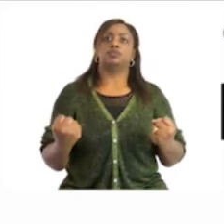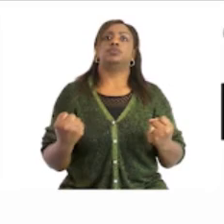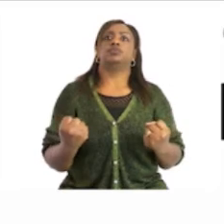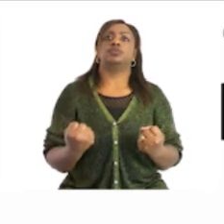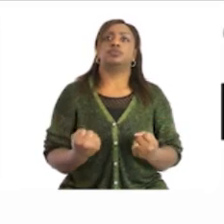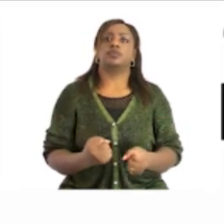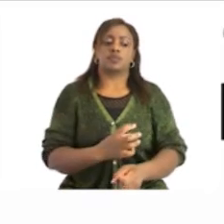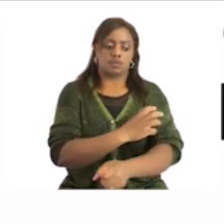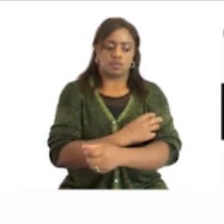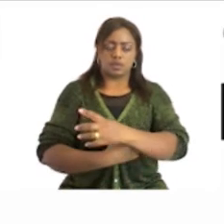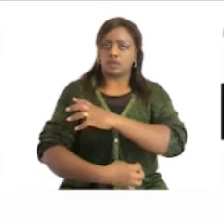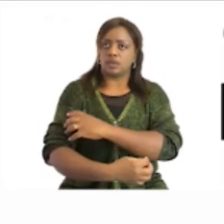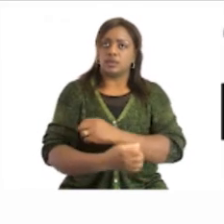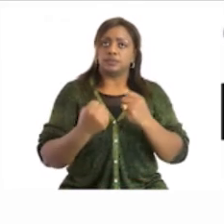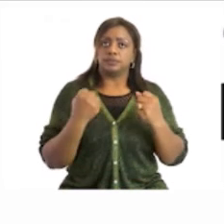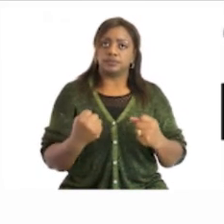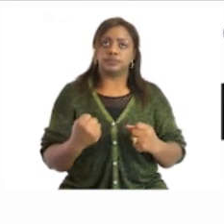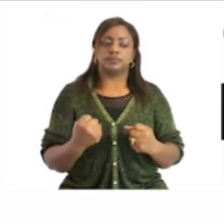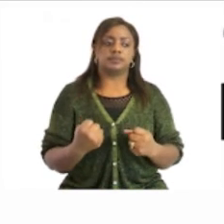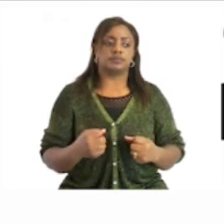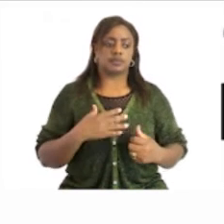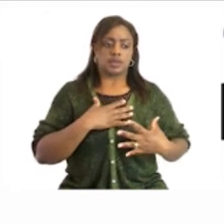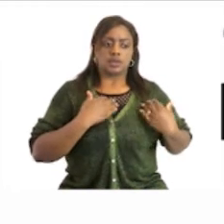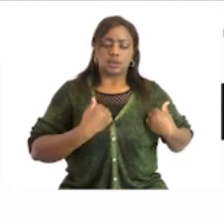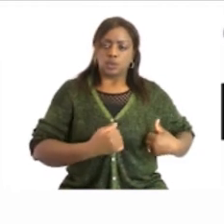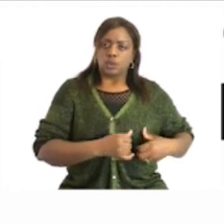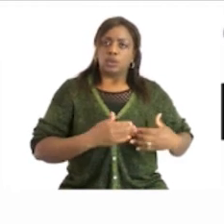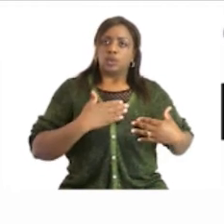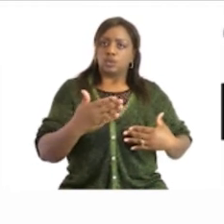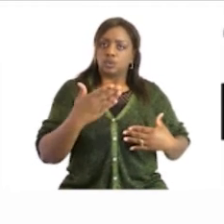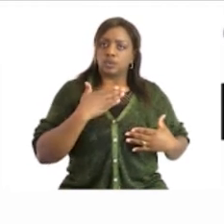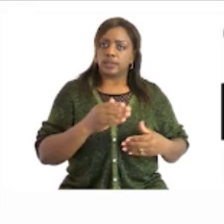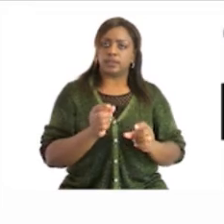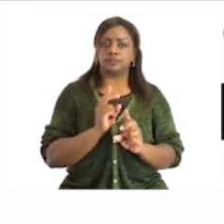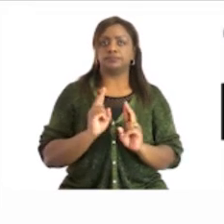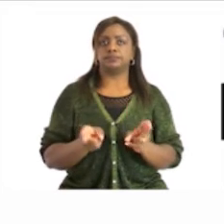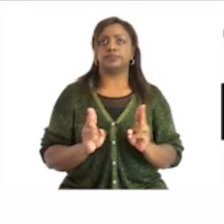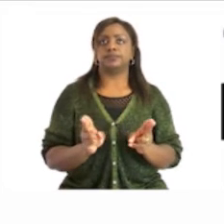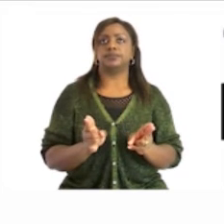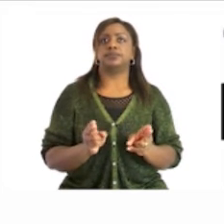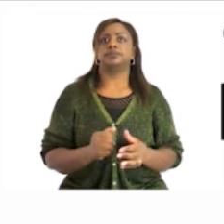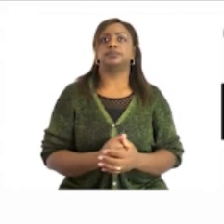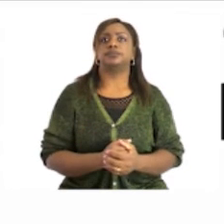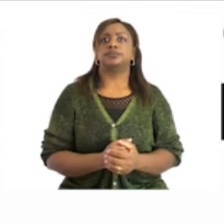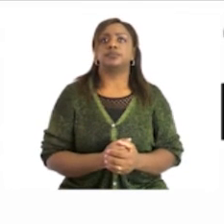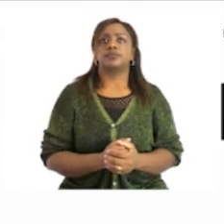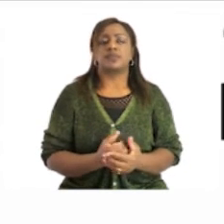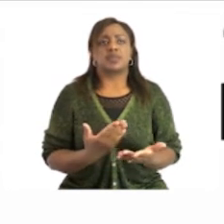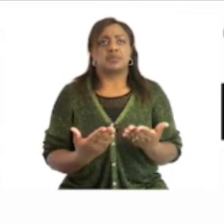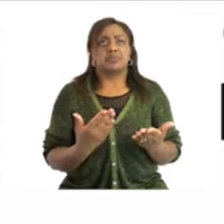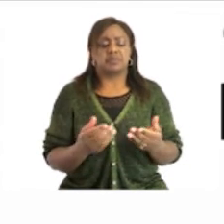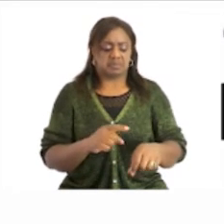strong muscles, then you won't get sick so easily. So this is very important. And even exercising for 30 minutes